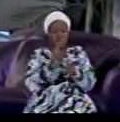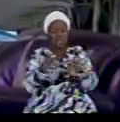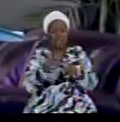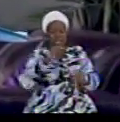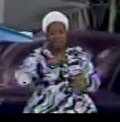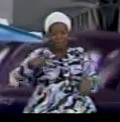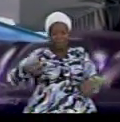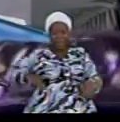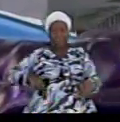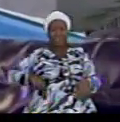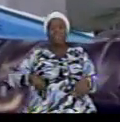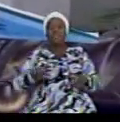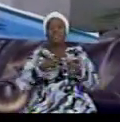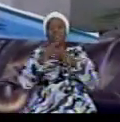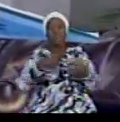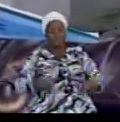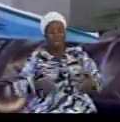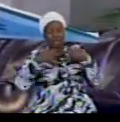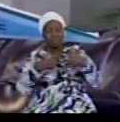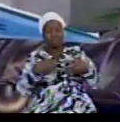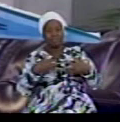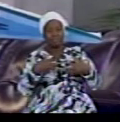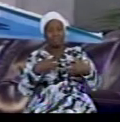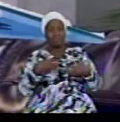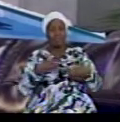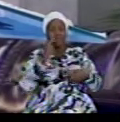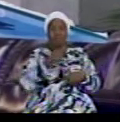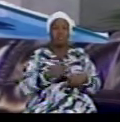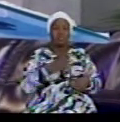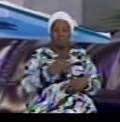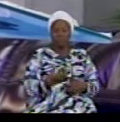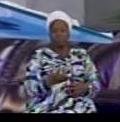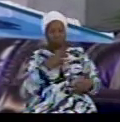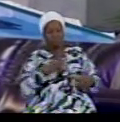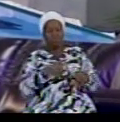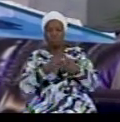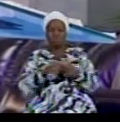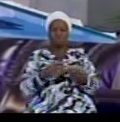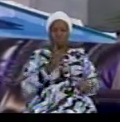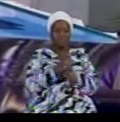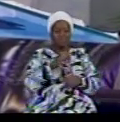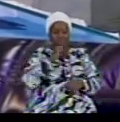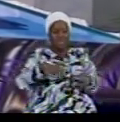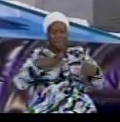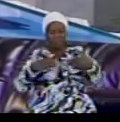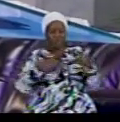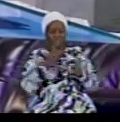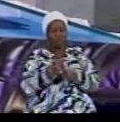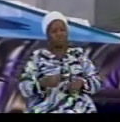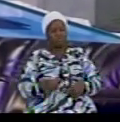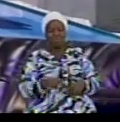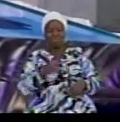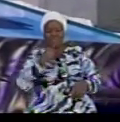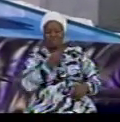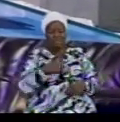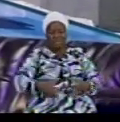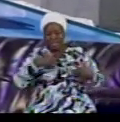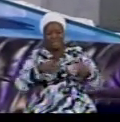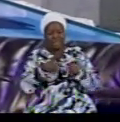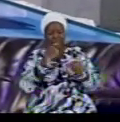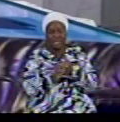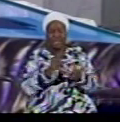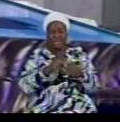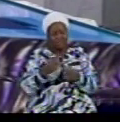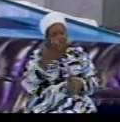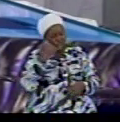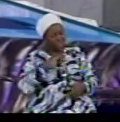Nebuchadnezzar, you are angry, you're furious. Why didn't they obey me? Why didn't they do what I said? Why didn't